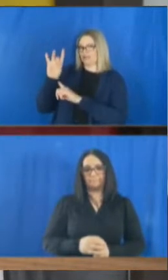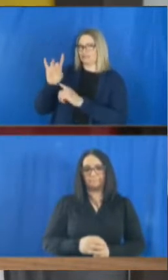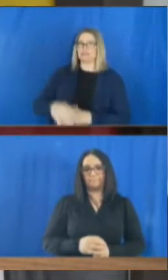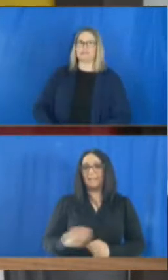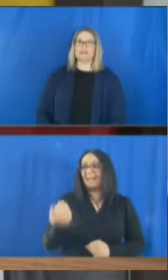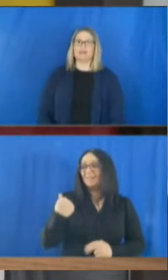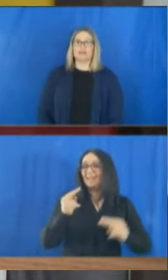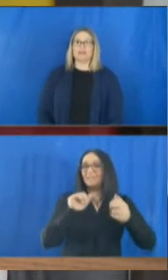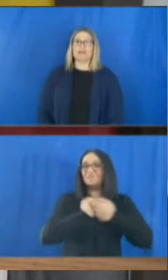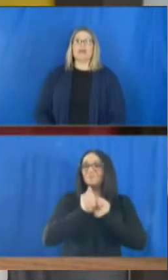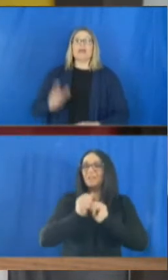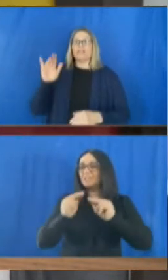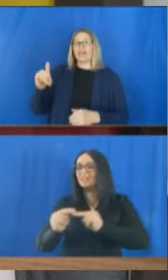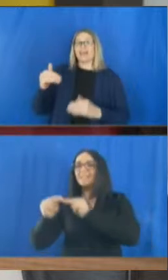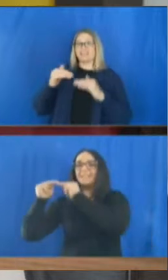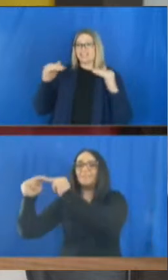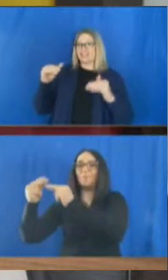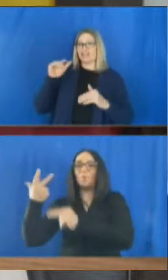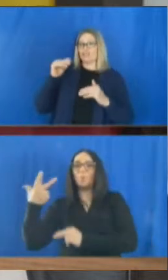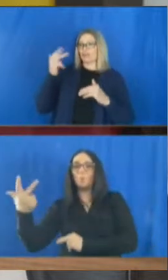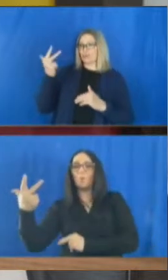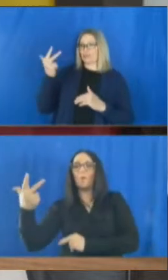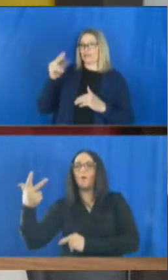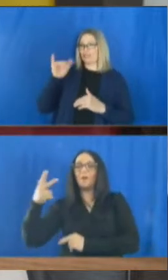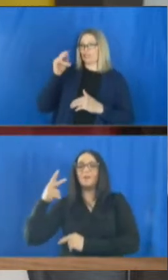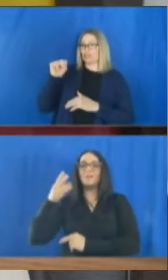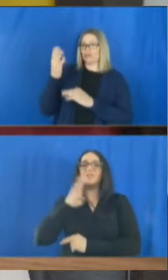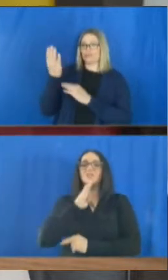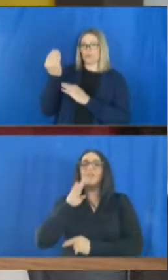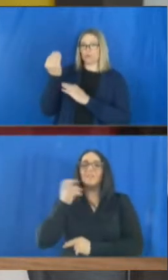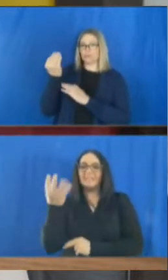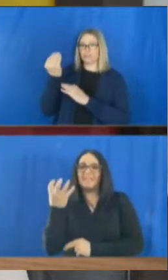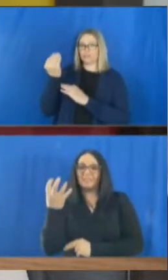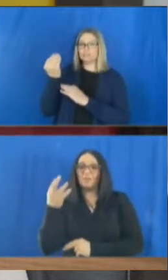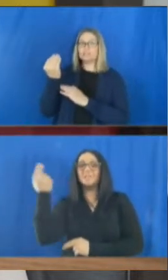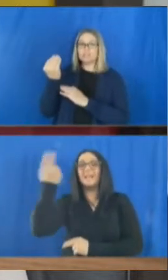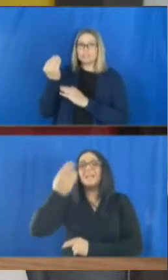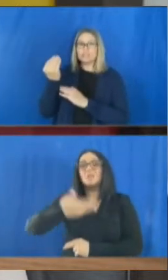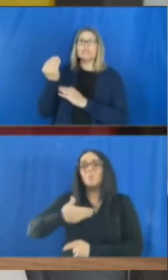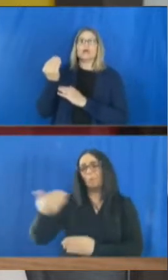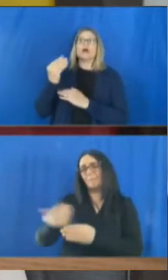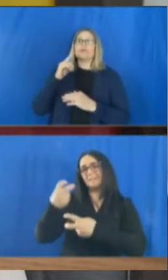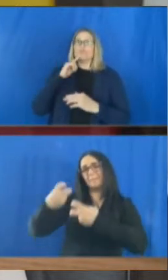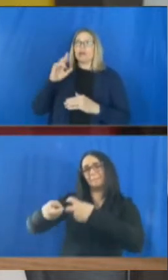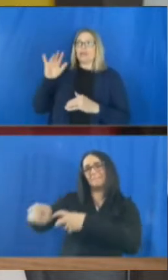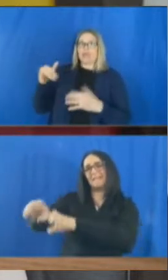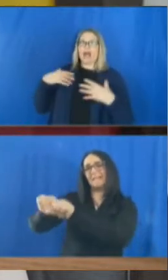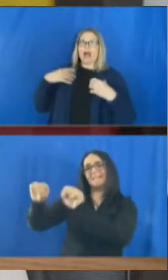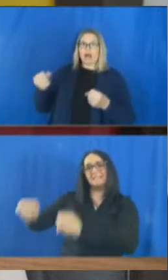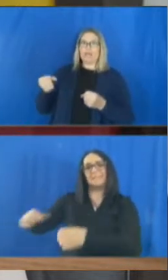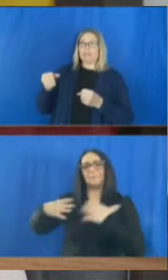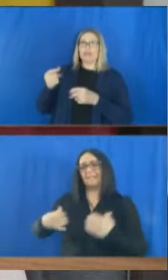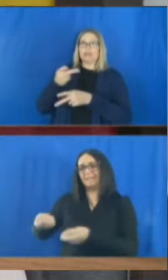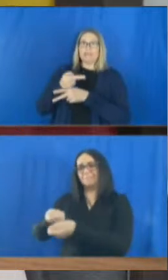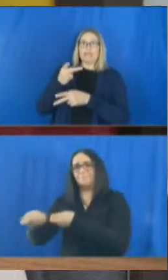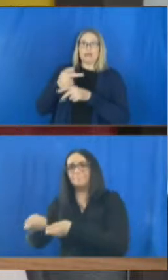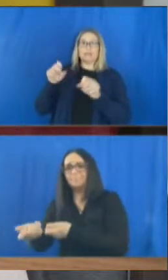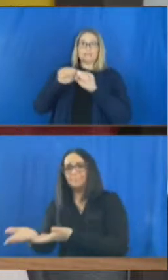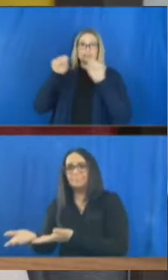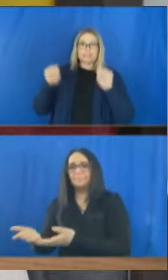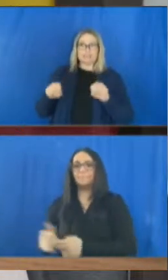If no action had been taken at that point, we expected to have over 220 COVID-19 patients in hospital by the end of